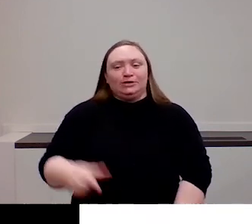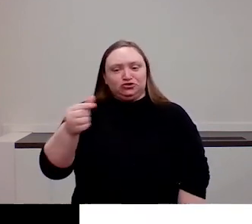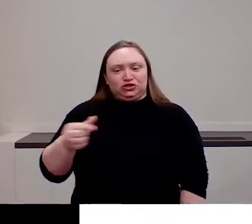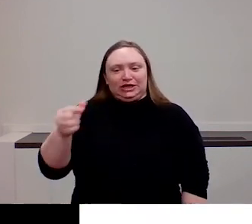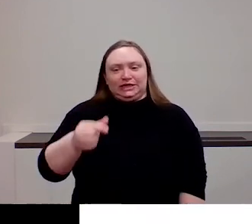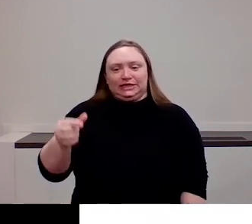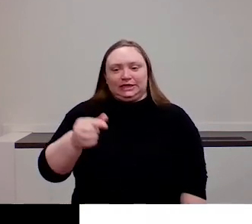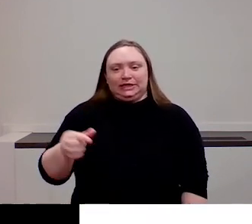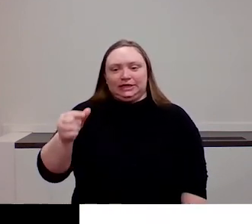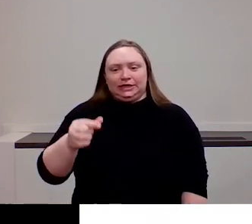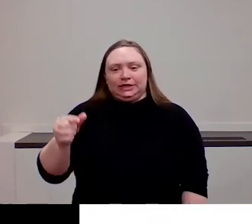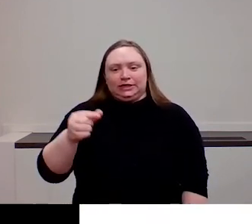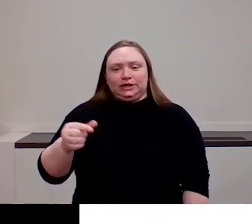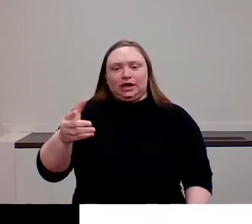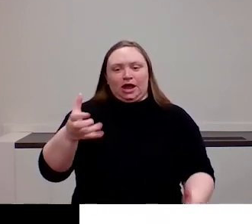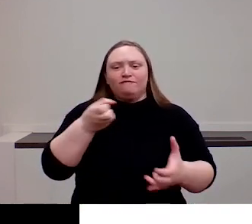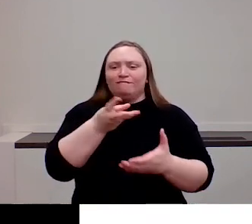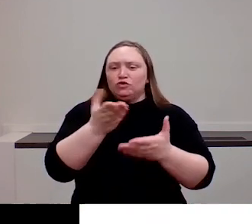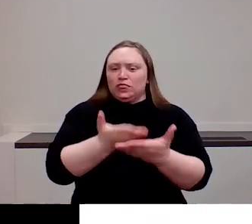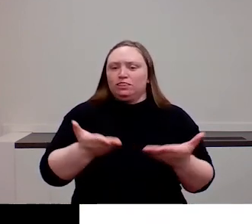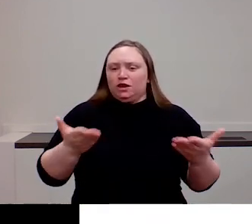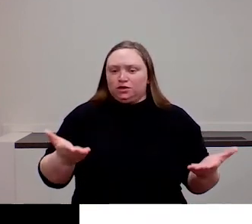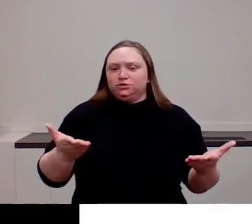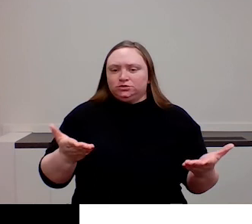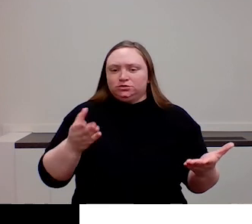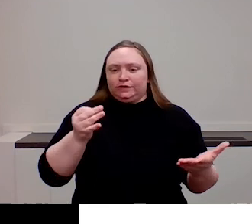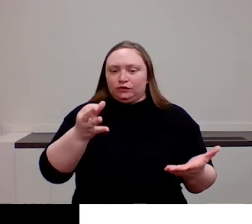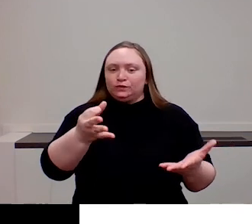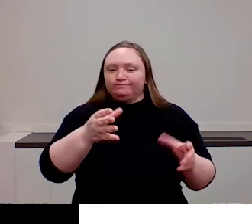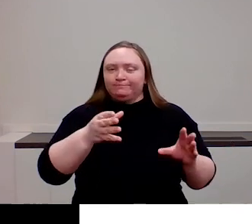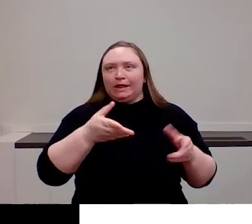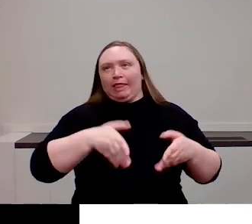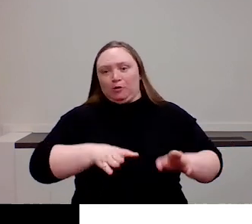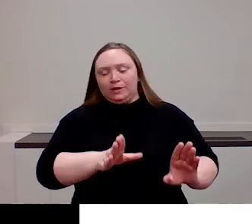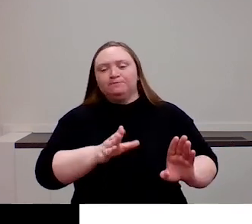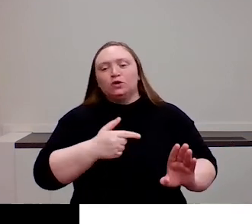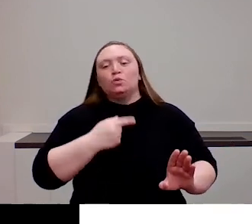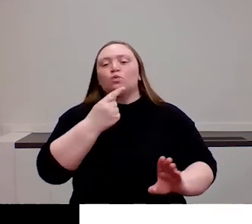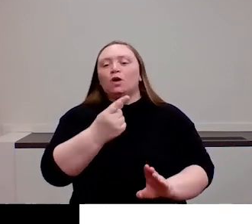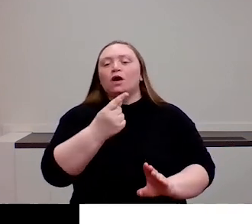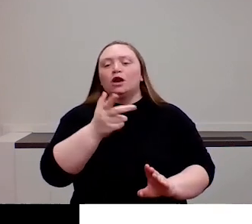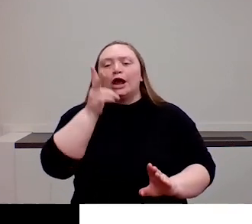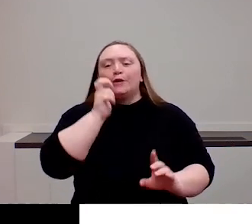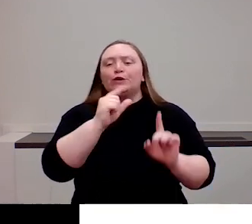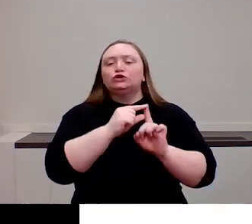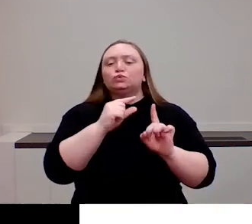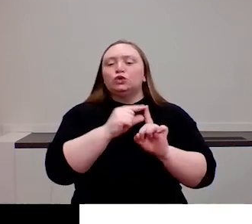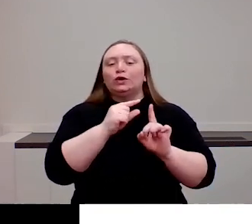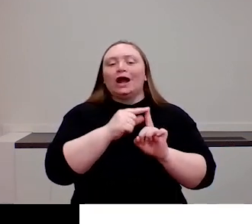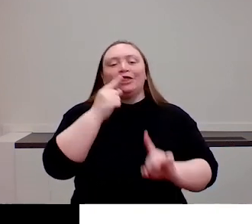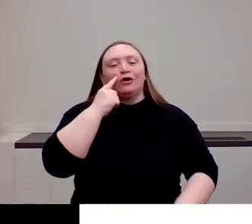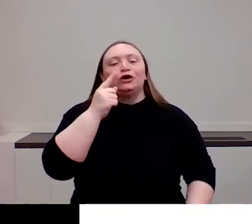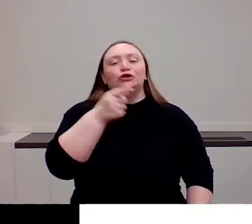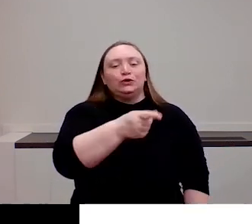Ms. Gergen. I have a couple things, if you'll indulge me. One is I heard a term that I thought you